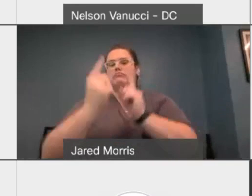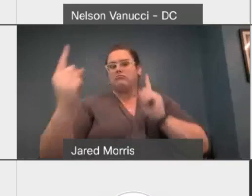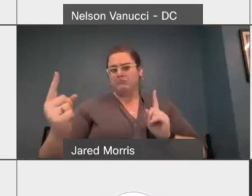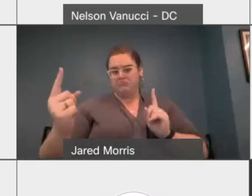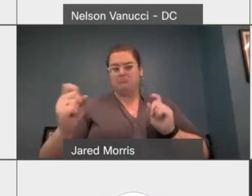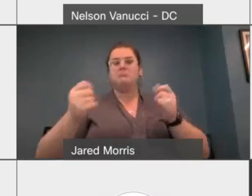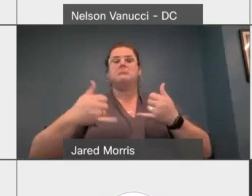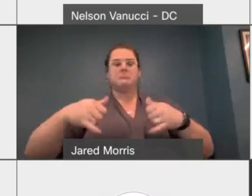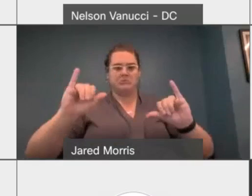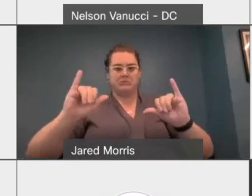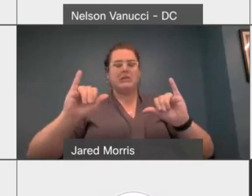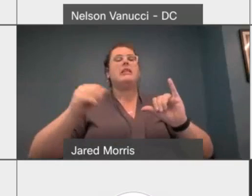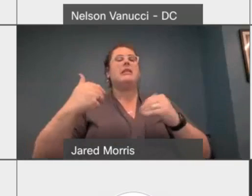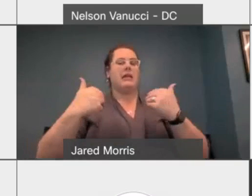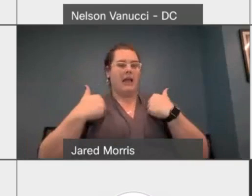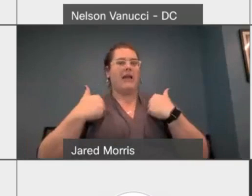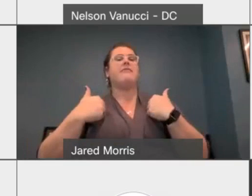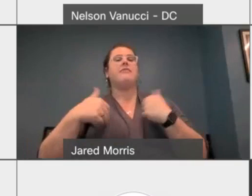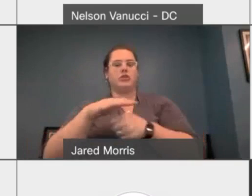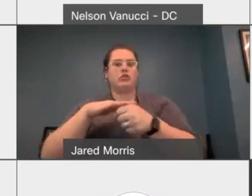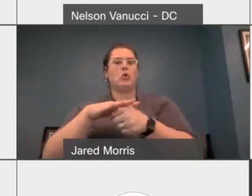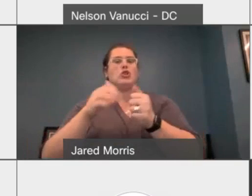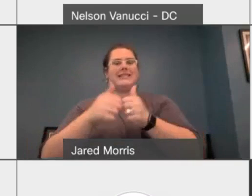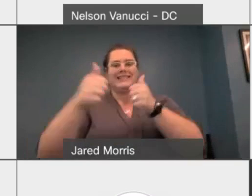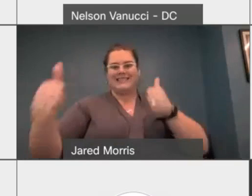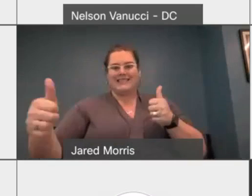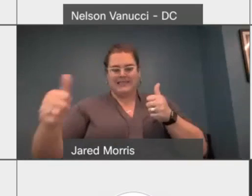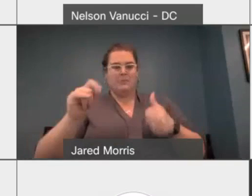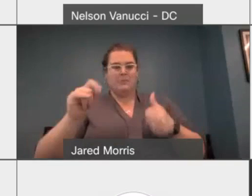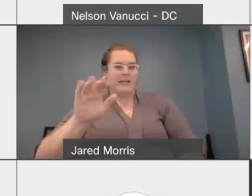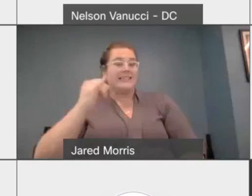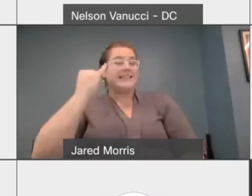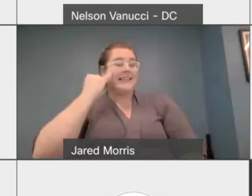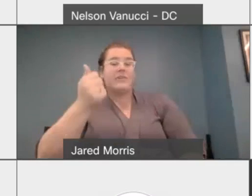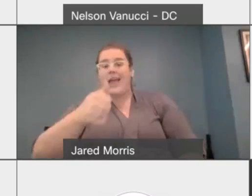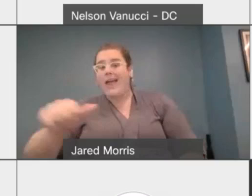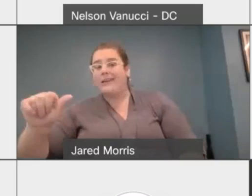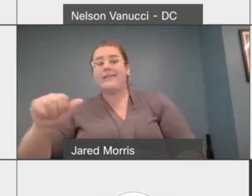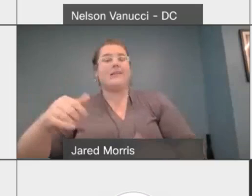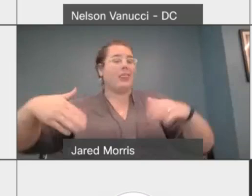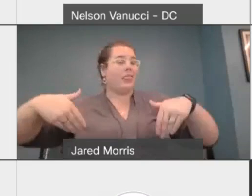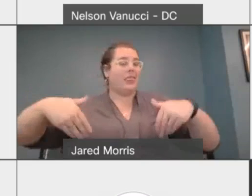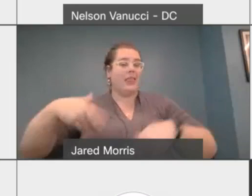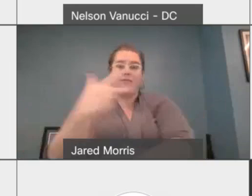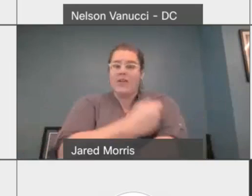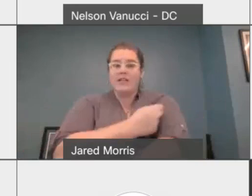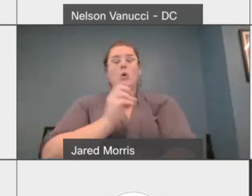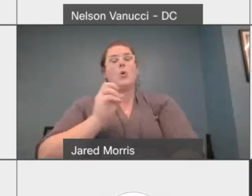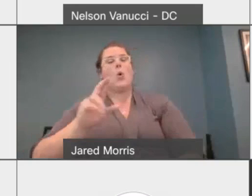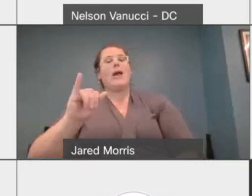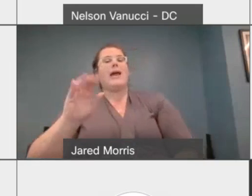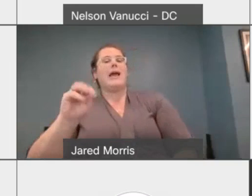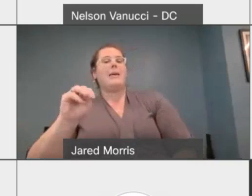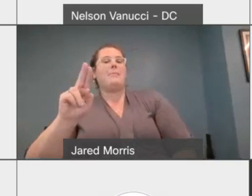immunocompromised persons are present or participating in the activity. And some updated language to the risk